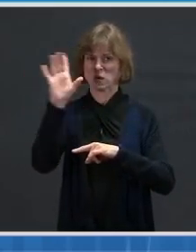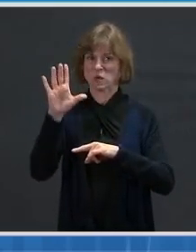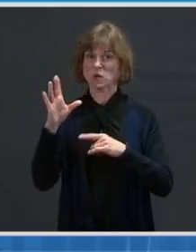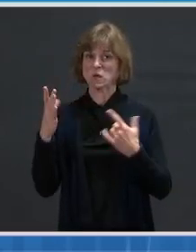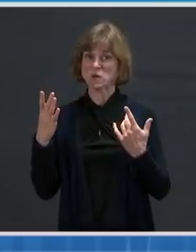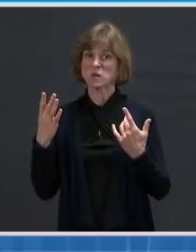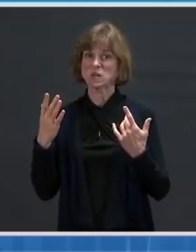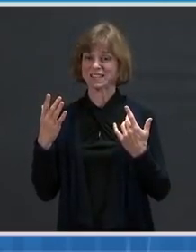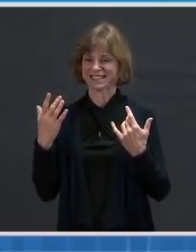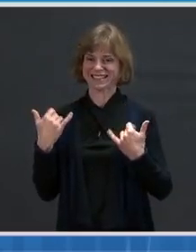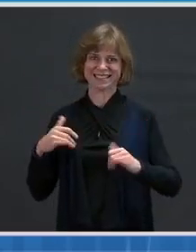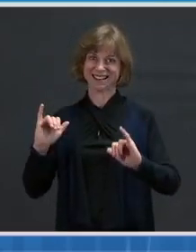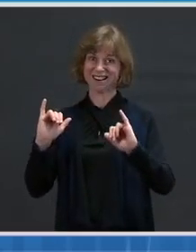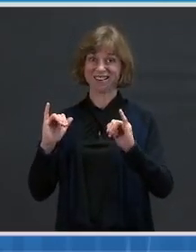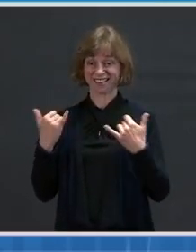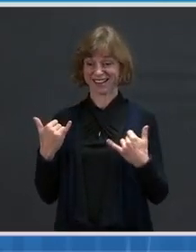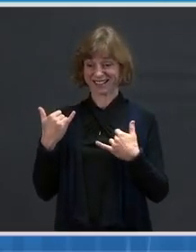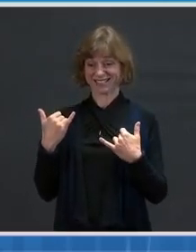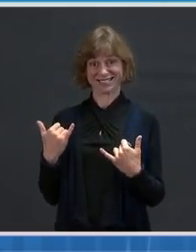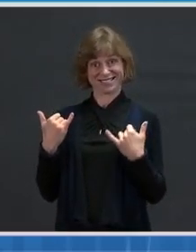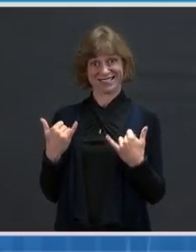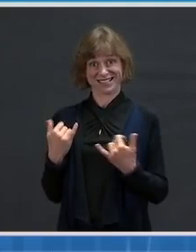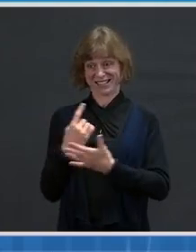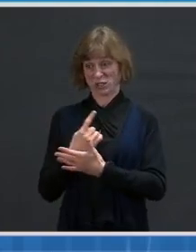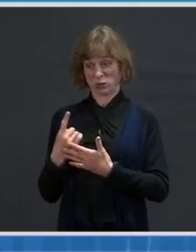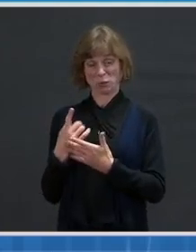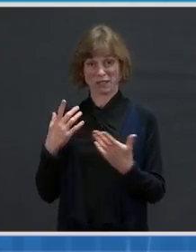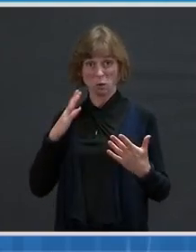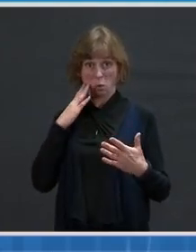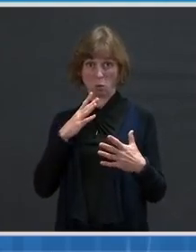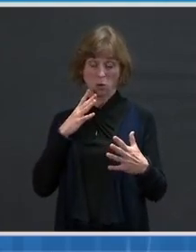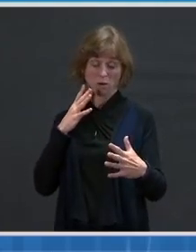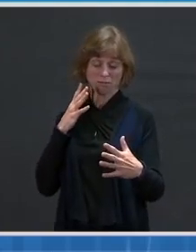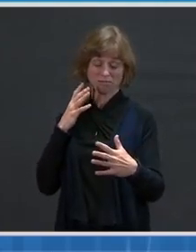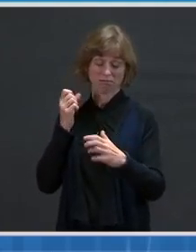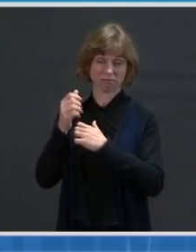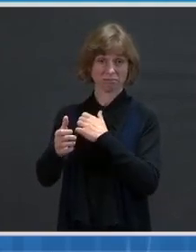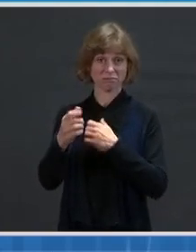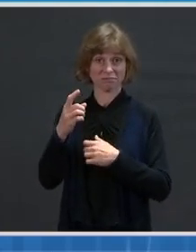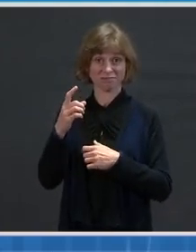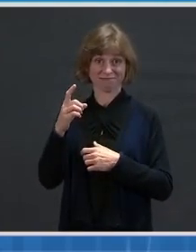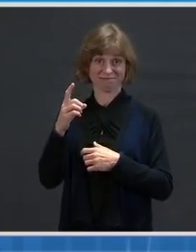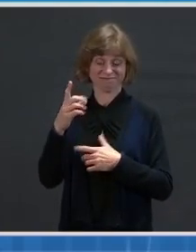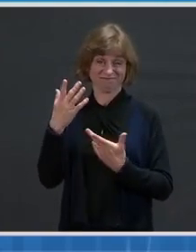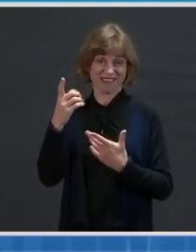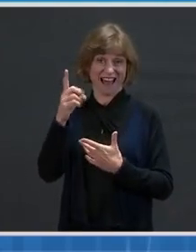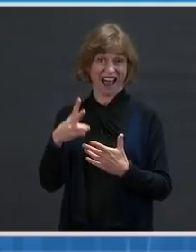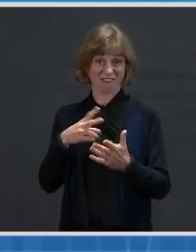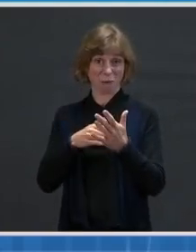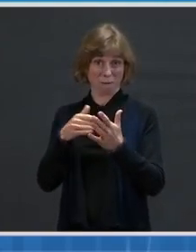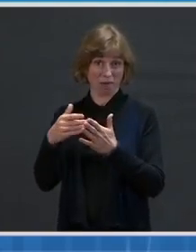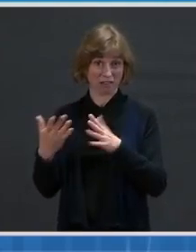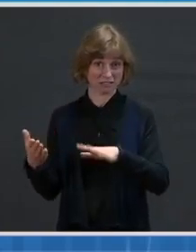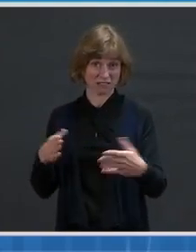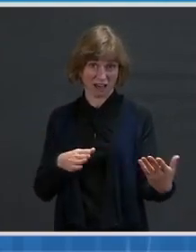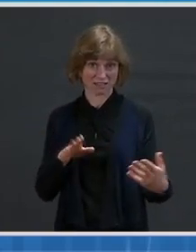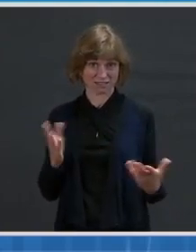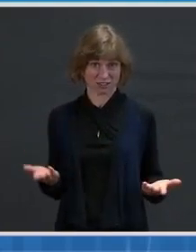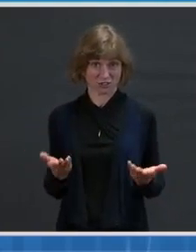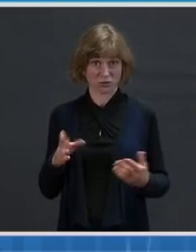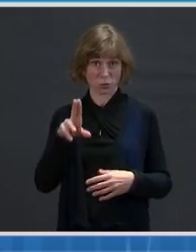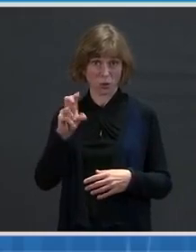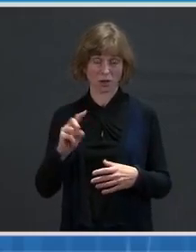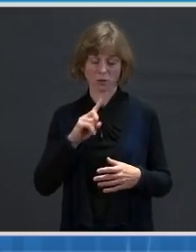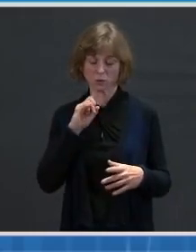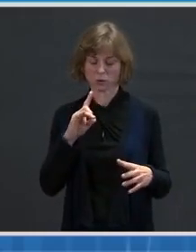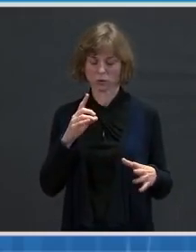surpass 500,000 COVID-19 deaths in the United States. A truly tragic reminder of the